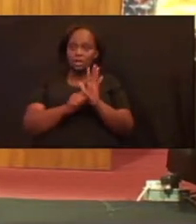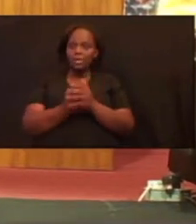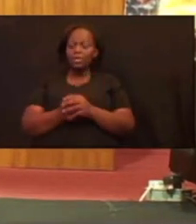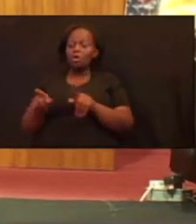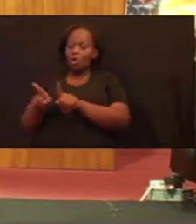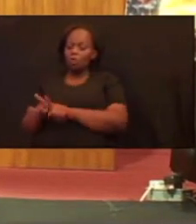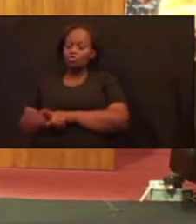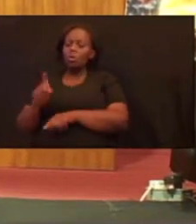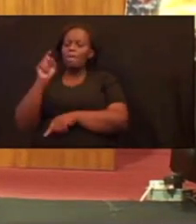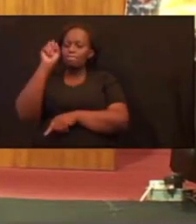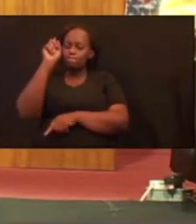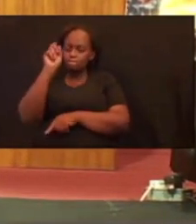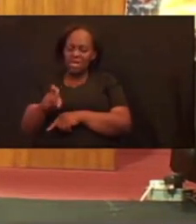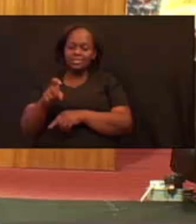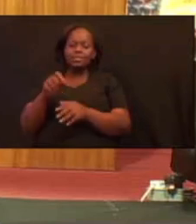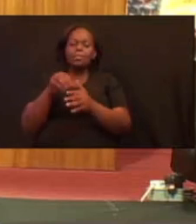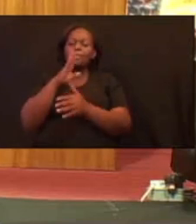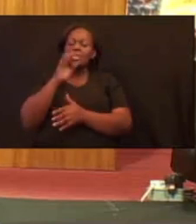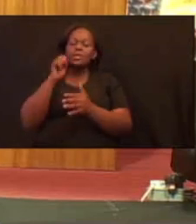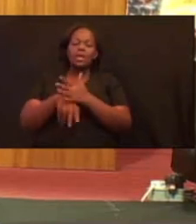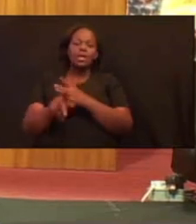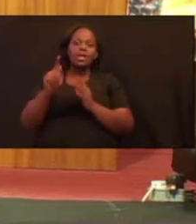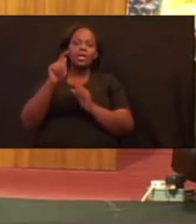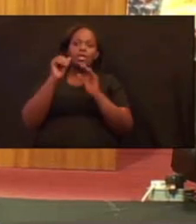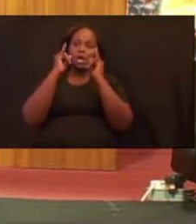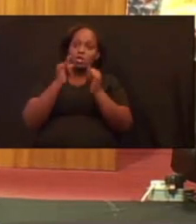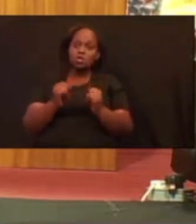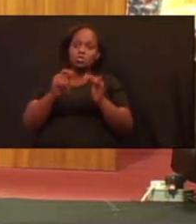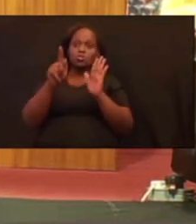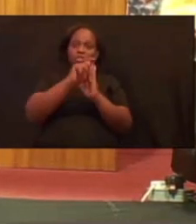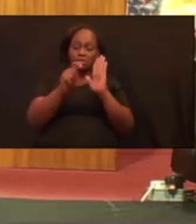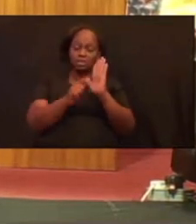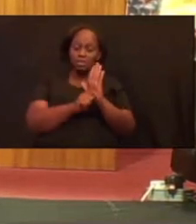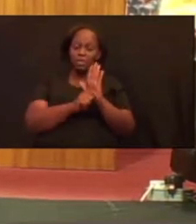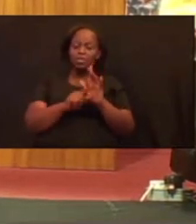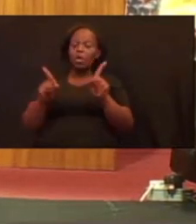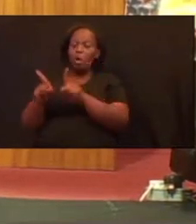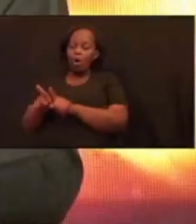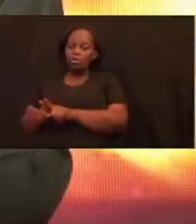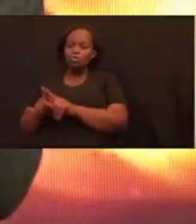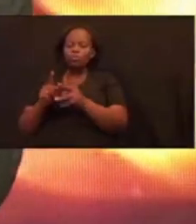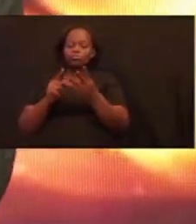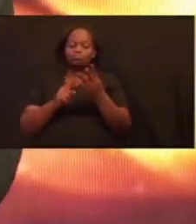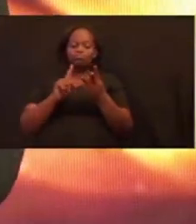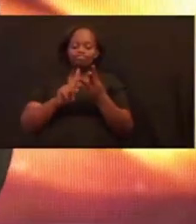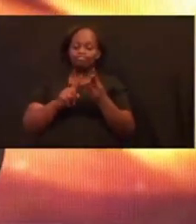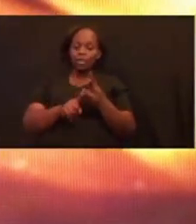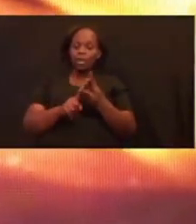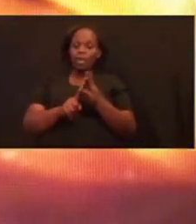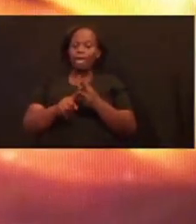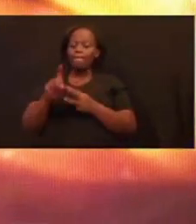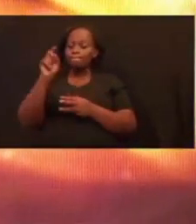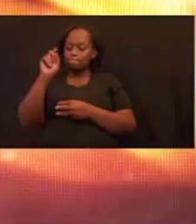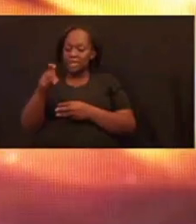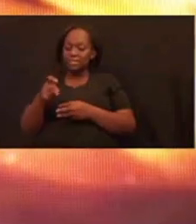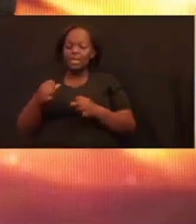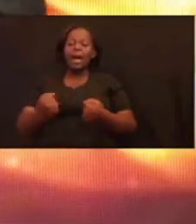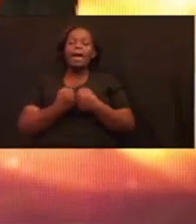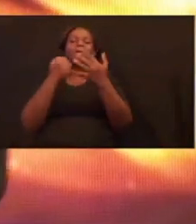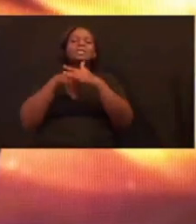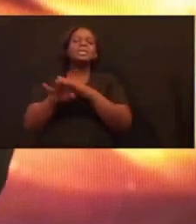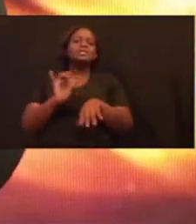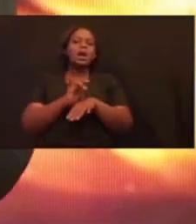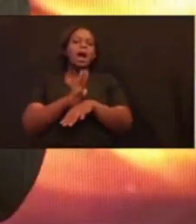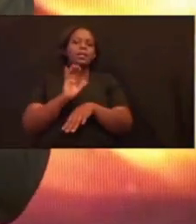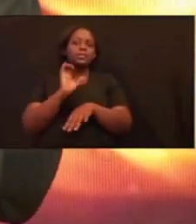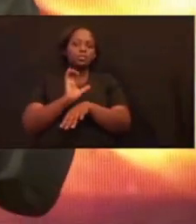the teachings of Jesus. Number three, it must be captured in the ministry and the teachings of the early church. Any